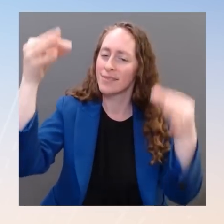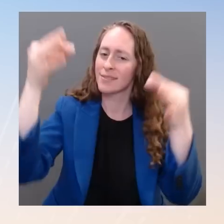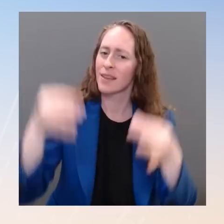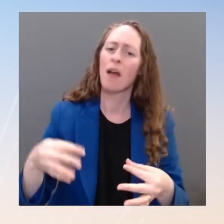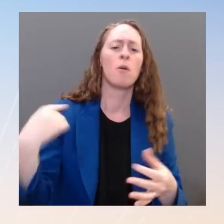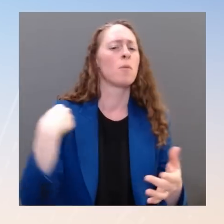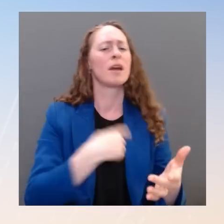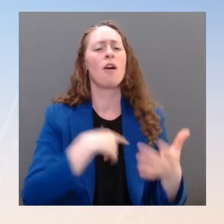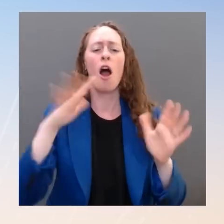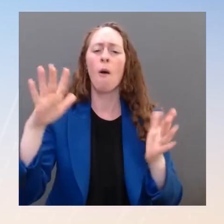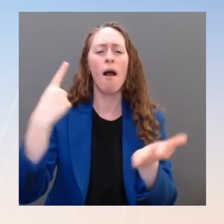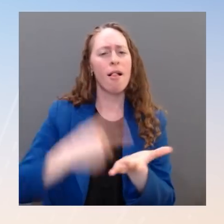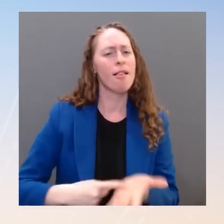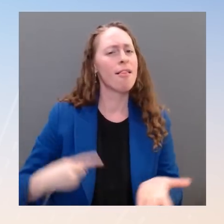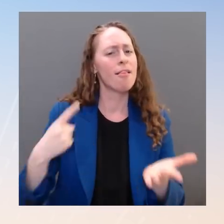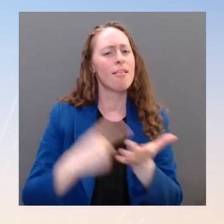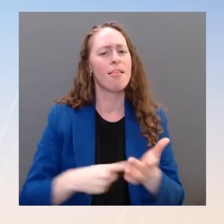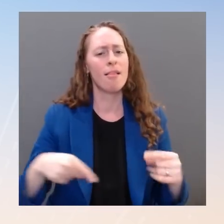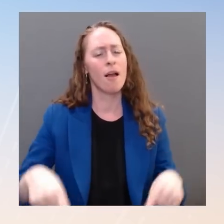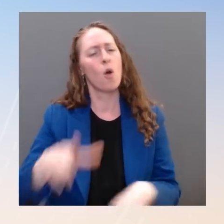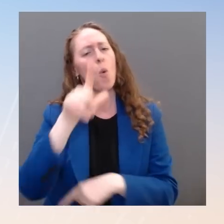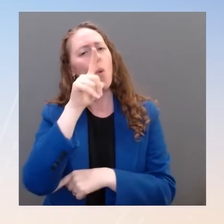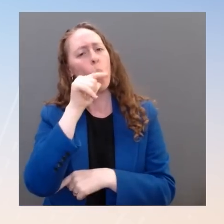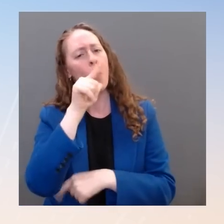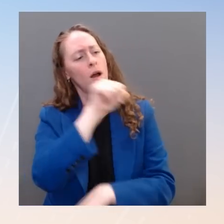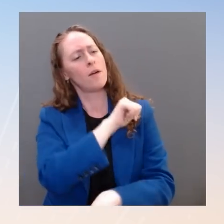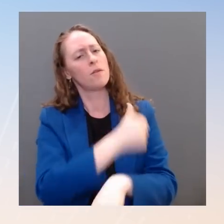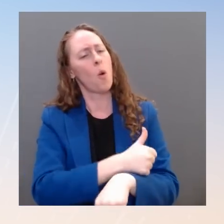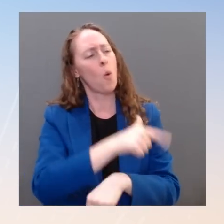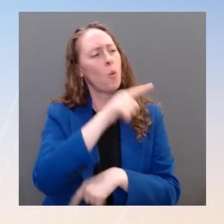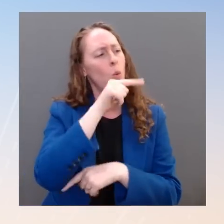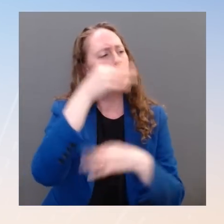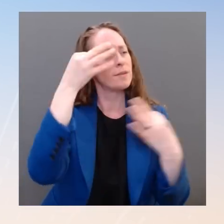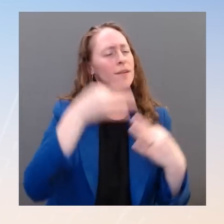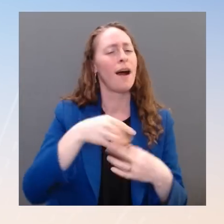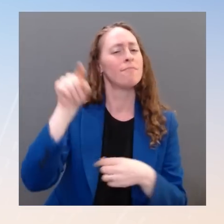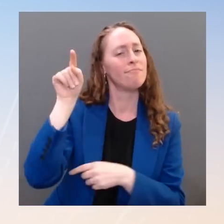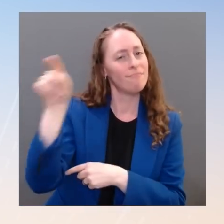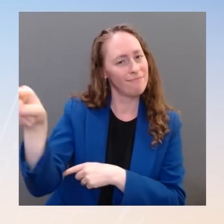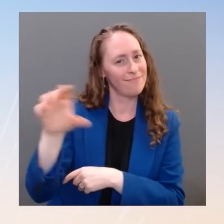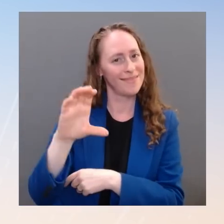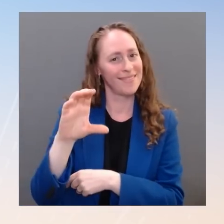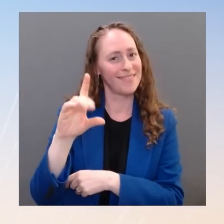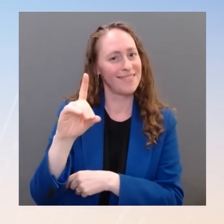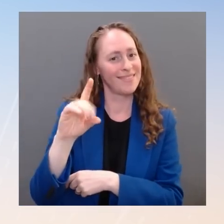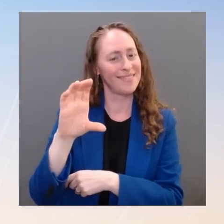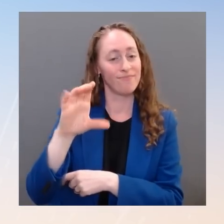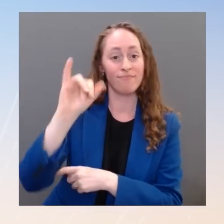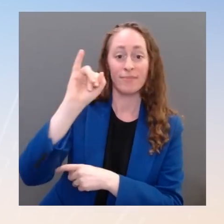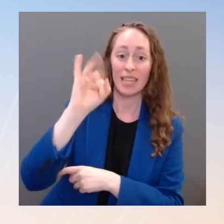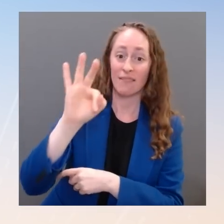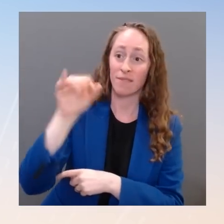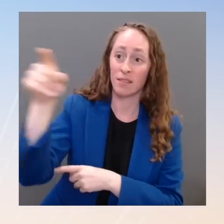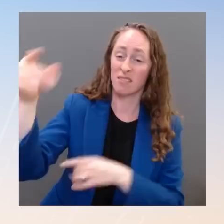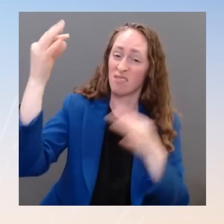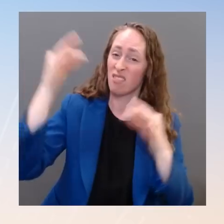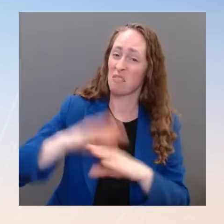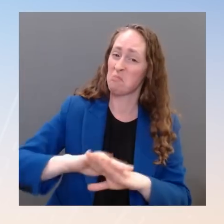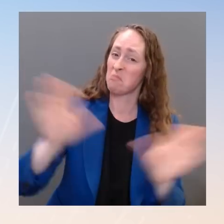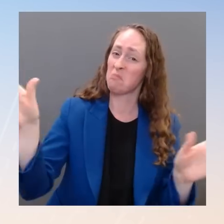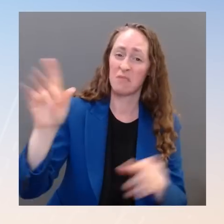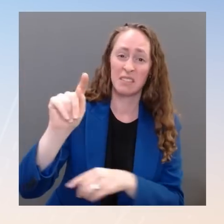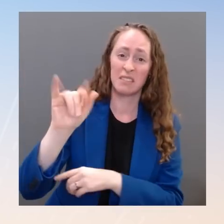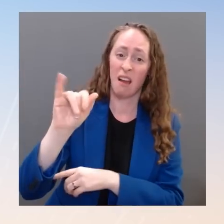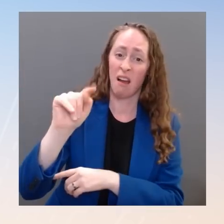conditions exist to lift Title 42. They made that decision, and he certainly supports that, and that's why we're preparing to lift